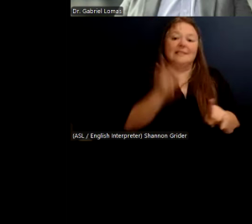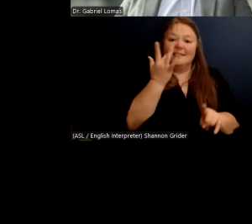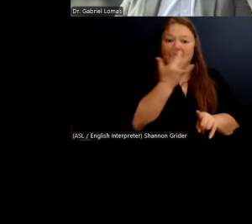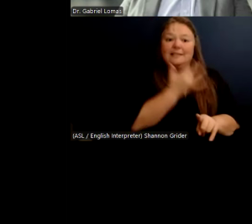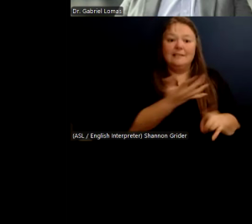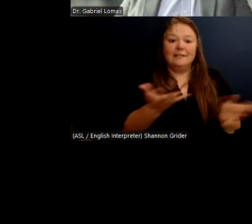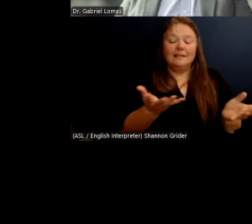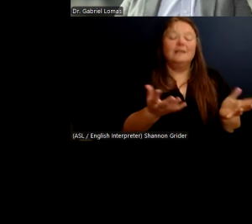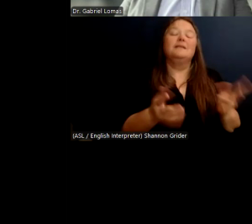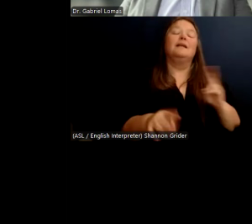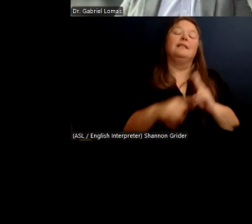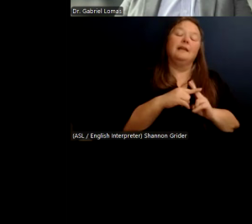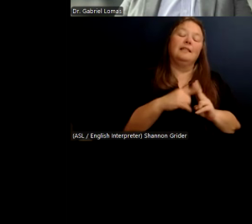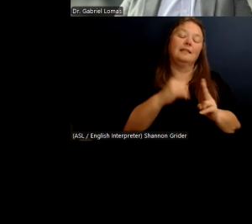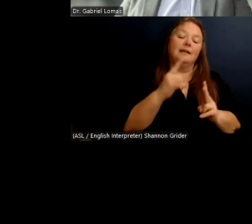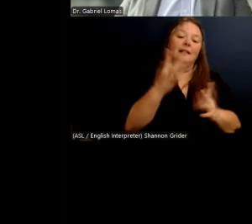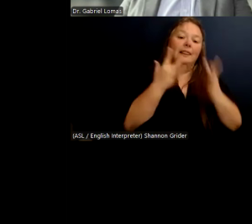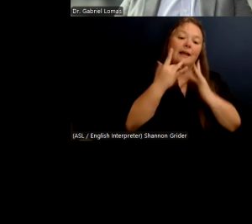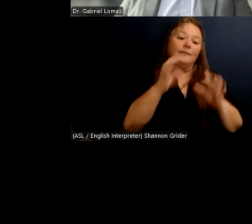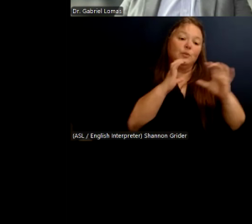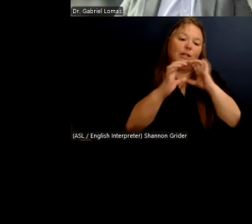lack of communication doesn't help. Next slide.